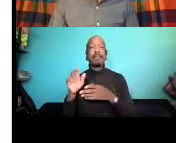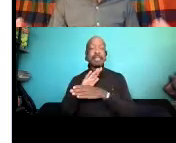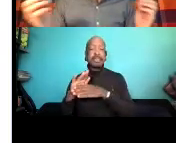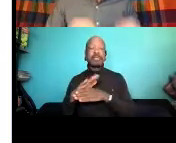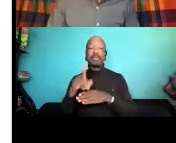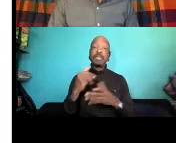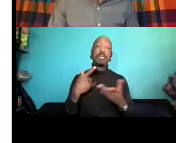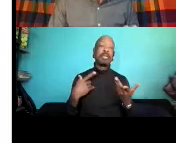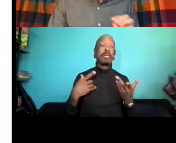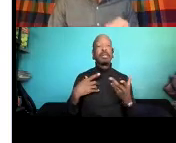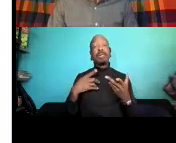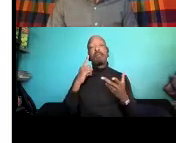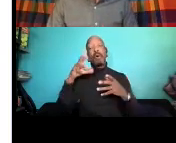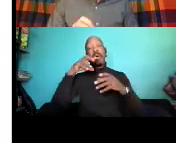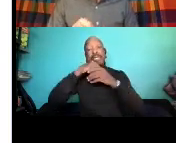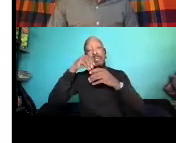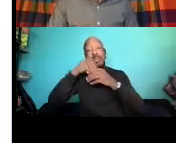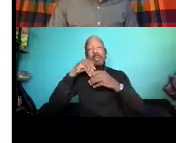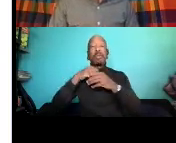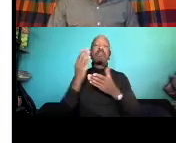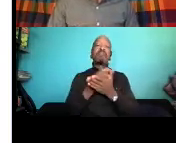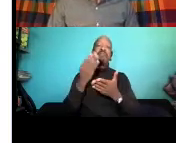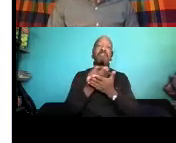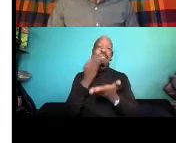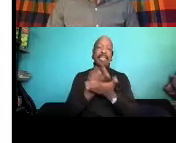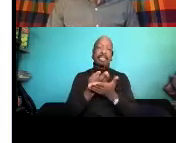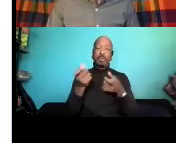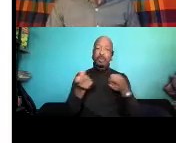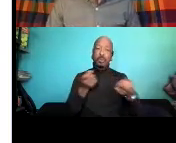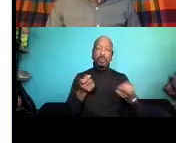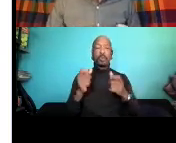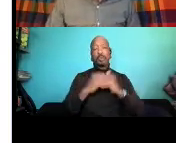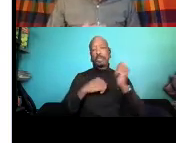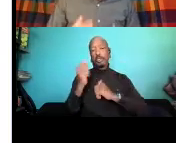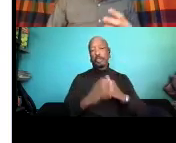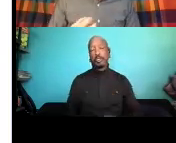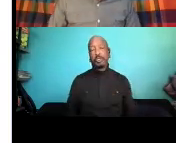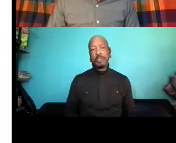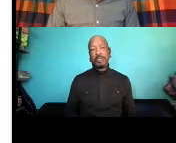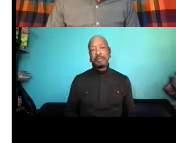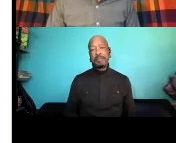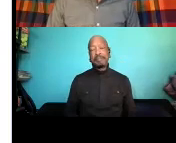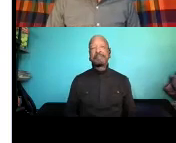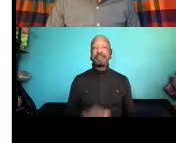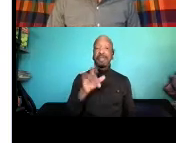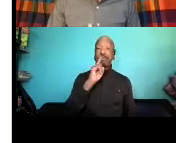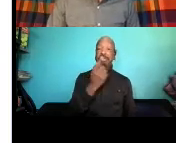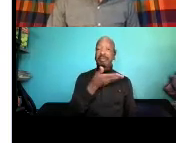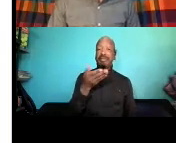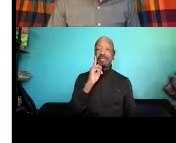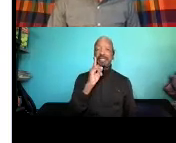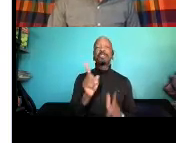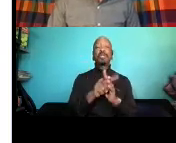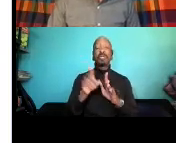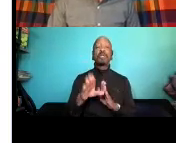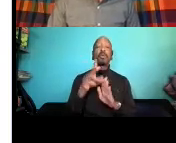for your internal financial, governance, operational structures. And that's really the stuff that shows up in your